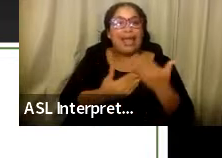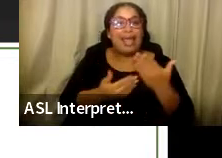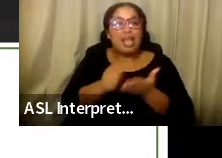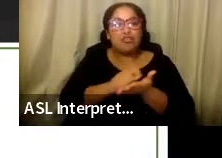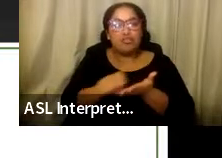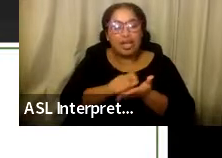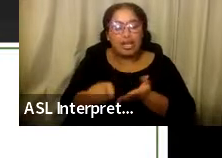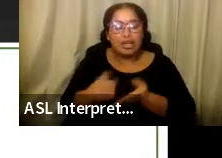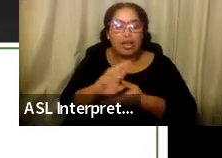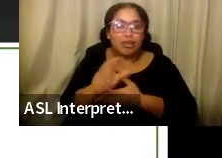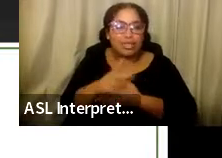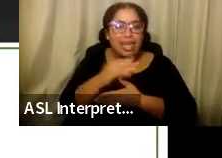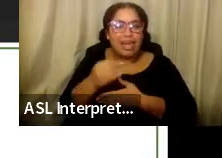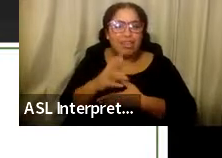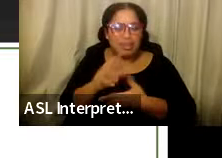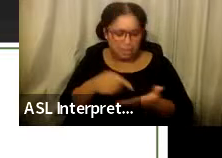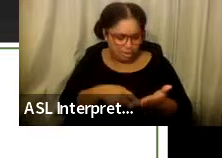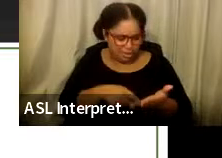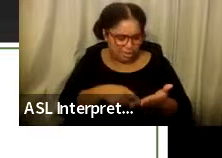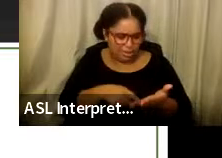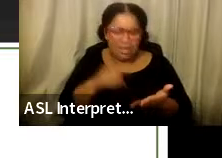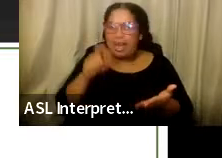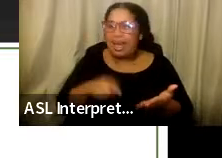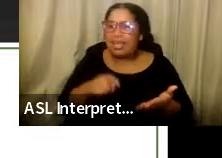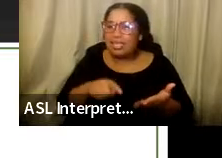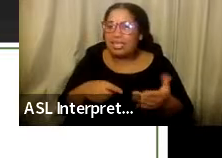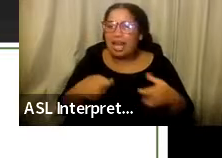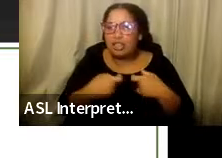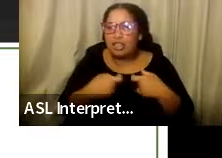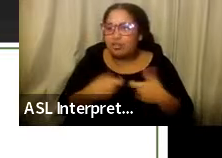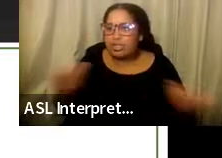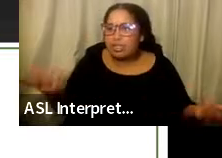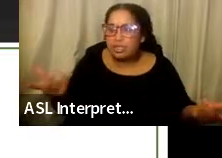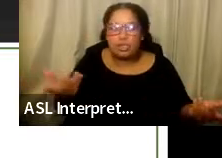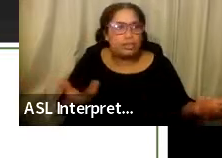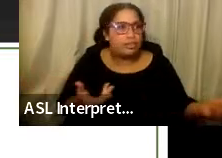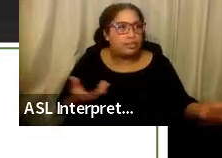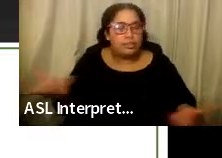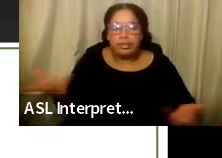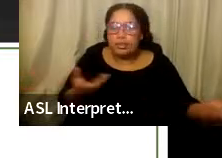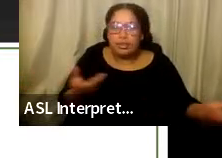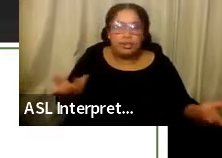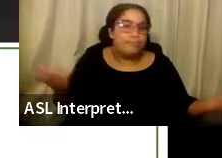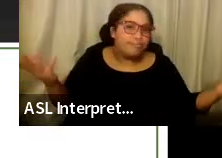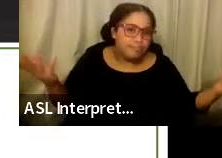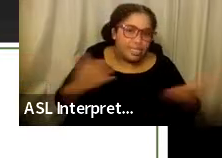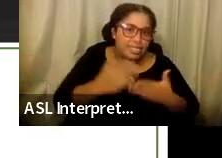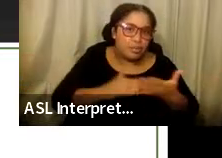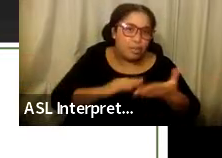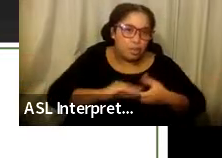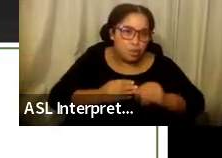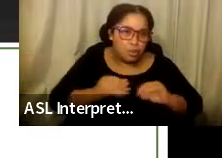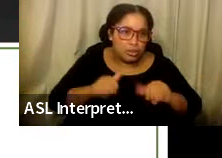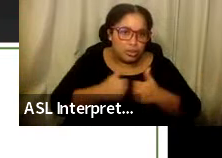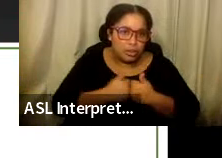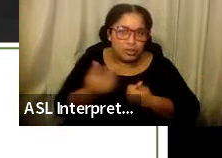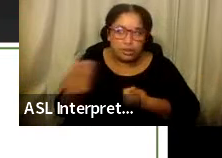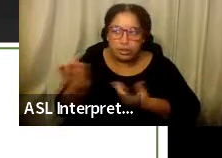prescriptions and the pharmacy said they needed an electronic one. I mean, those are just some of the stories that were